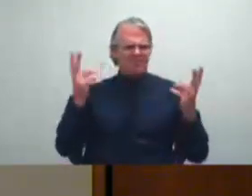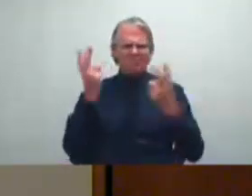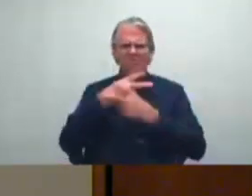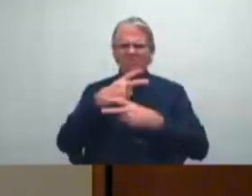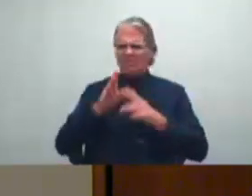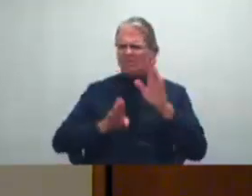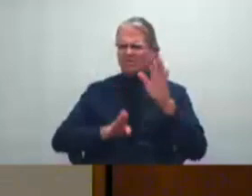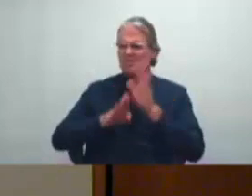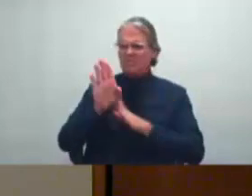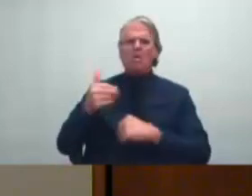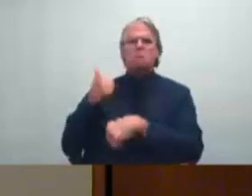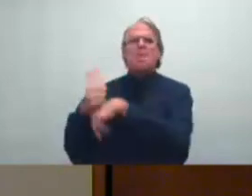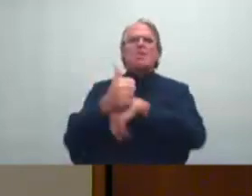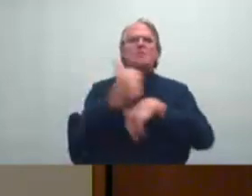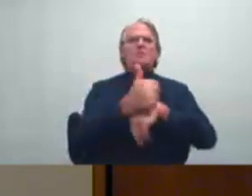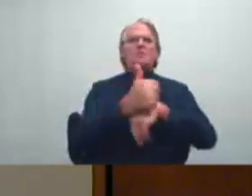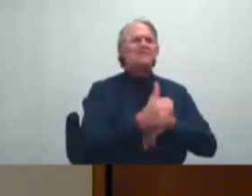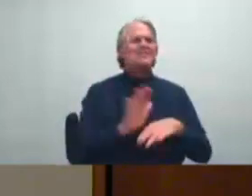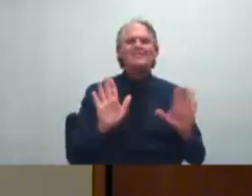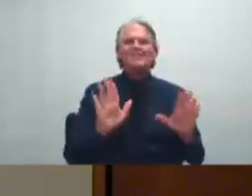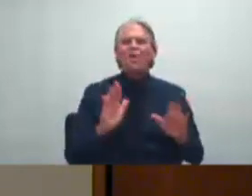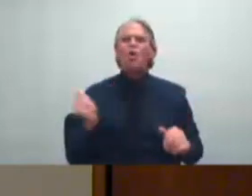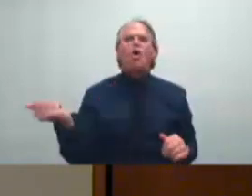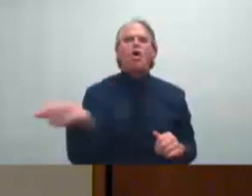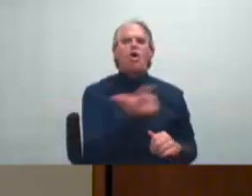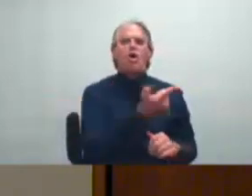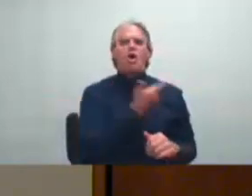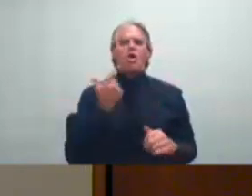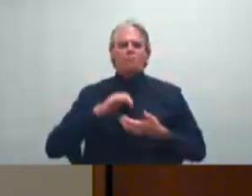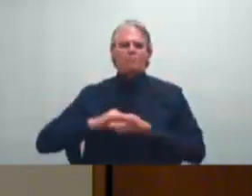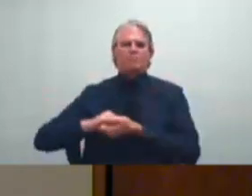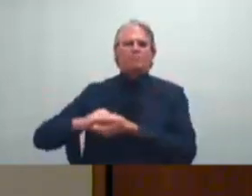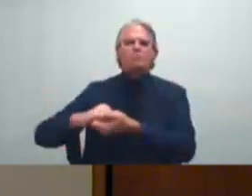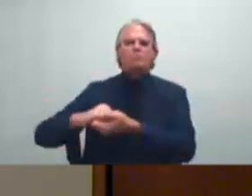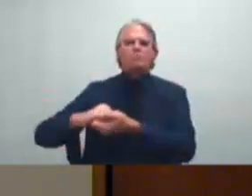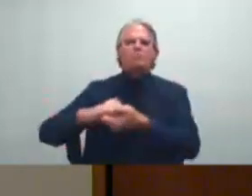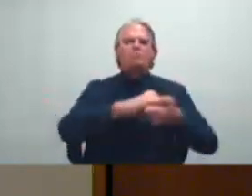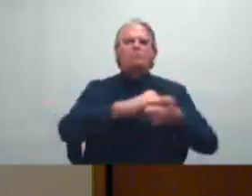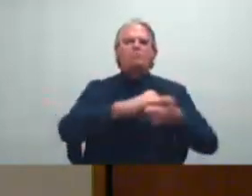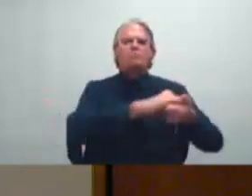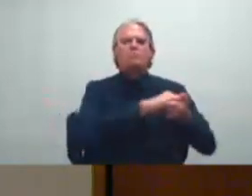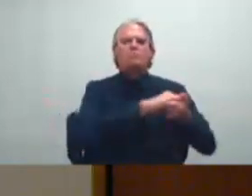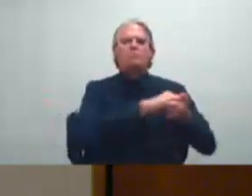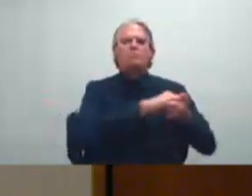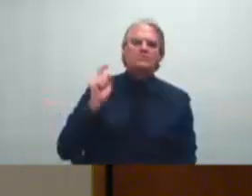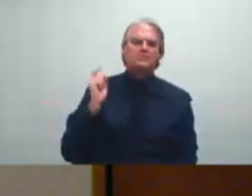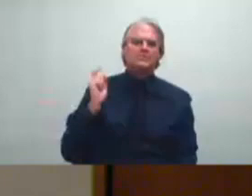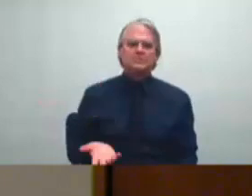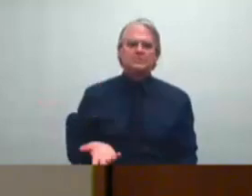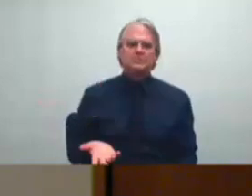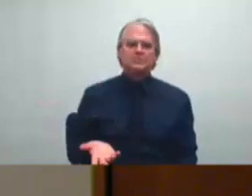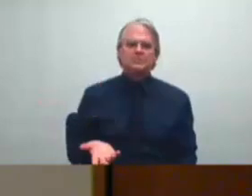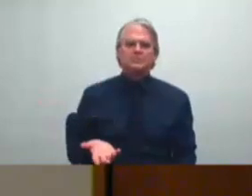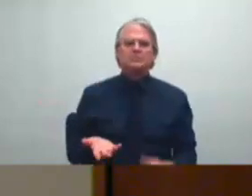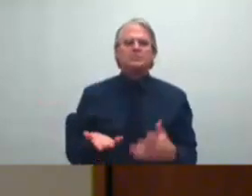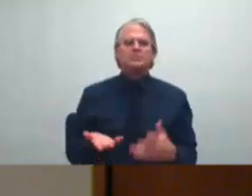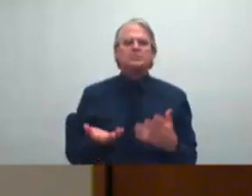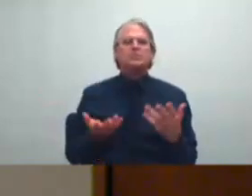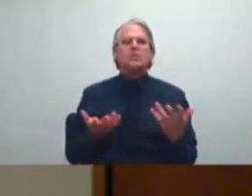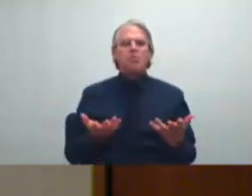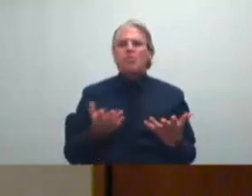think, as Madam Mayor stated earlier, our best tools right now are continuing to social distance, although it's